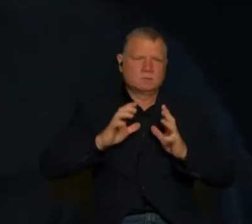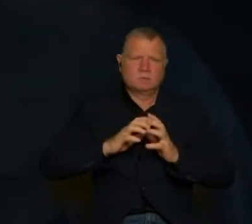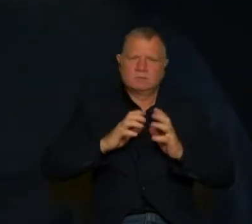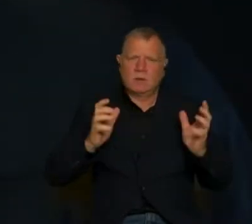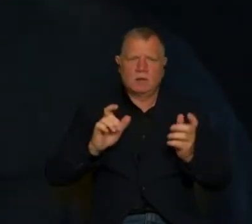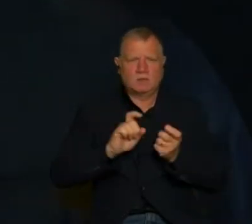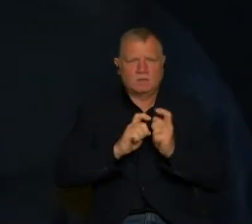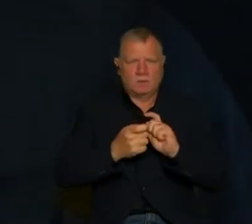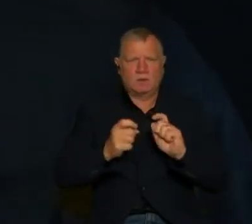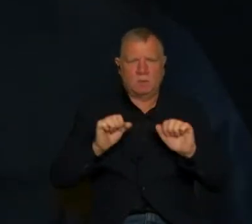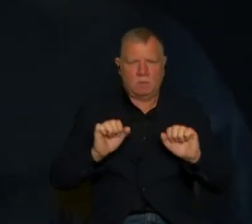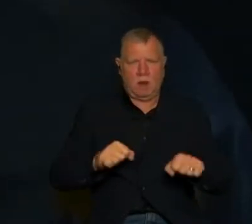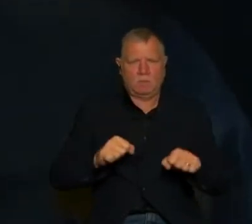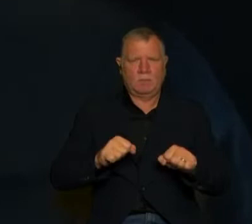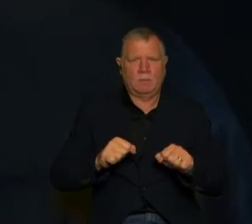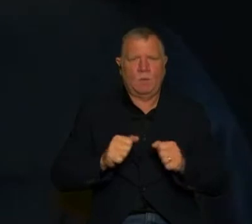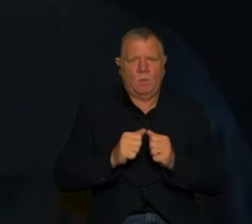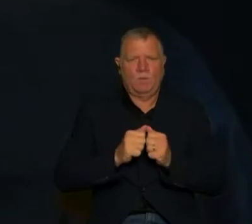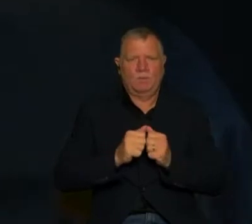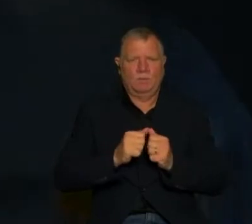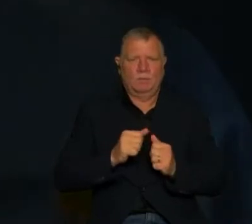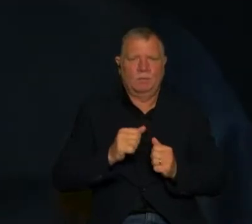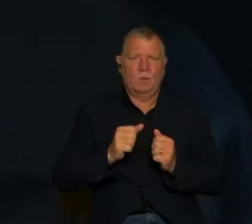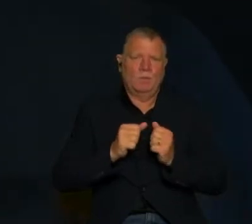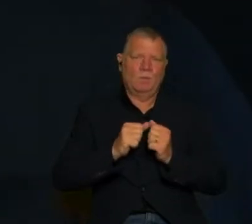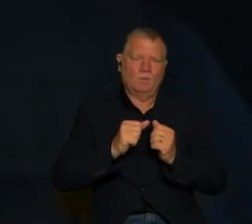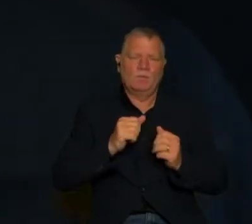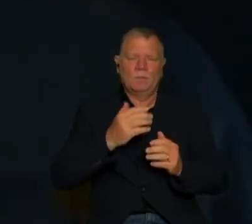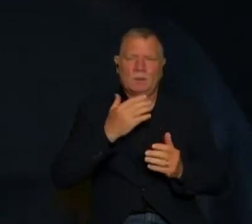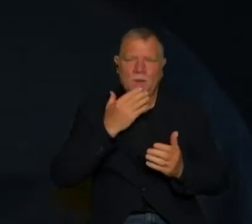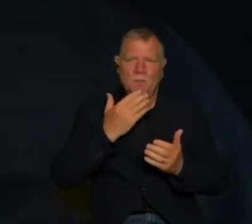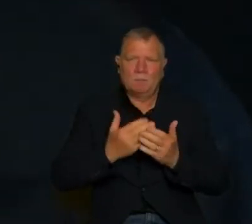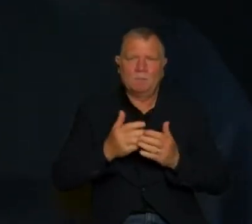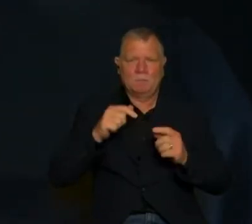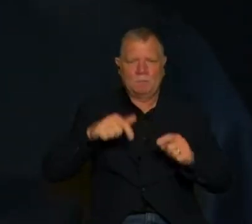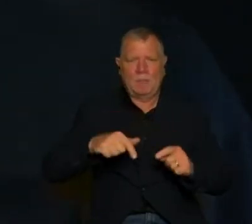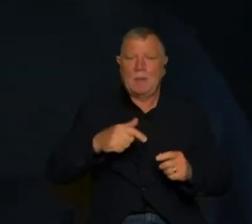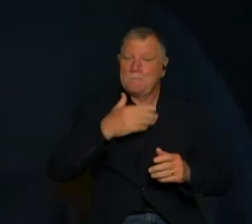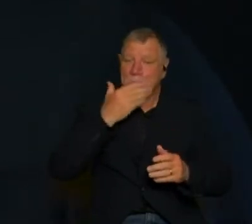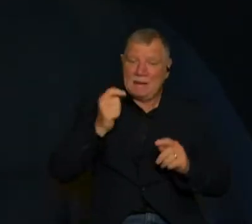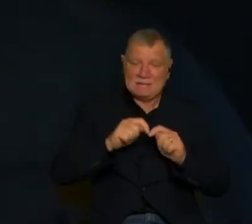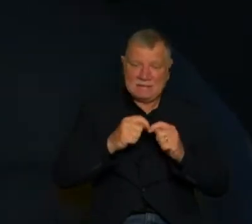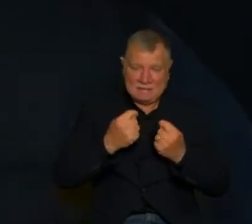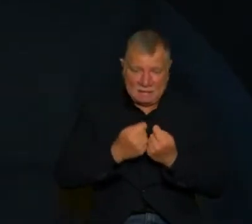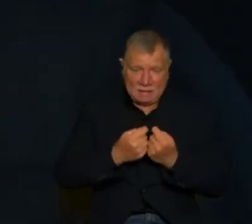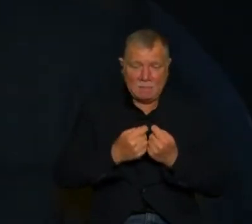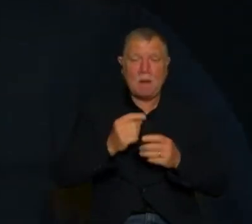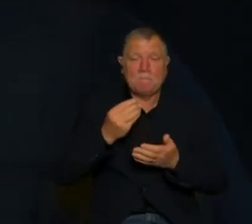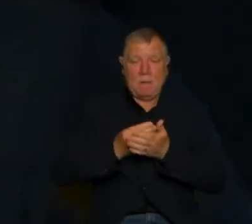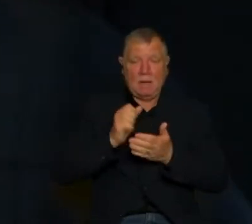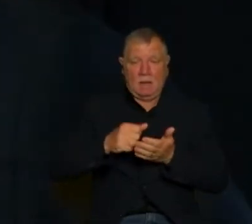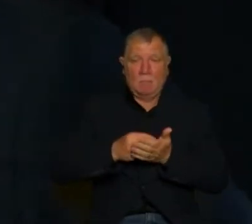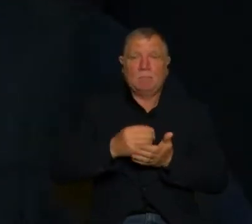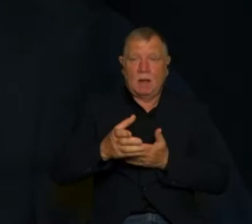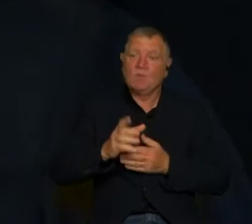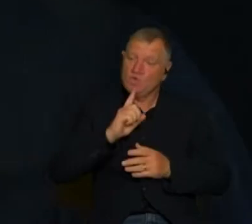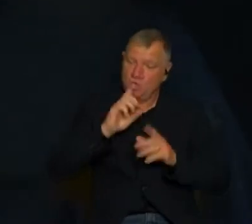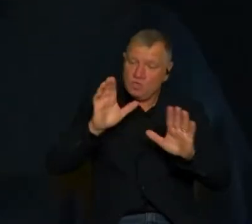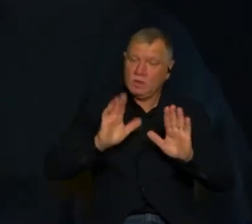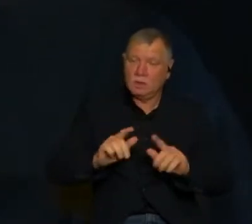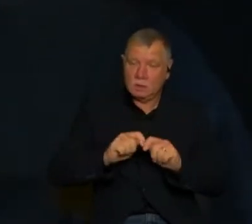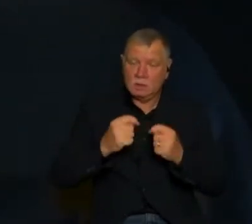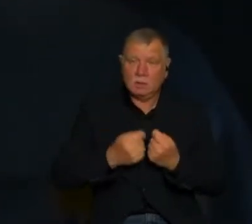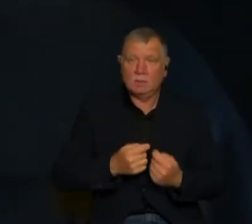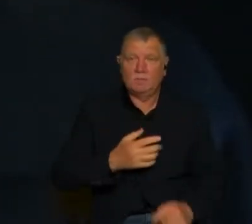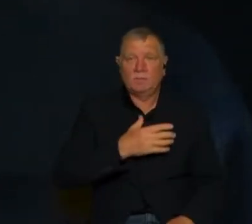restructuring, possible that would not have been possible otherwise. So it's the best team money can buy. It is. It is a great team, and